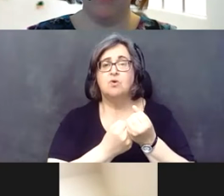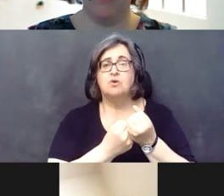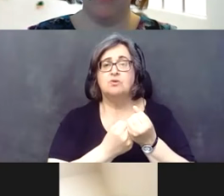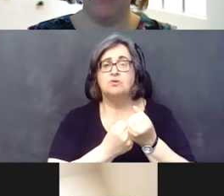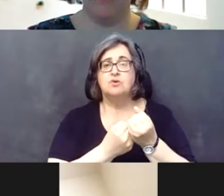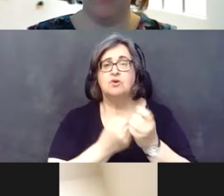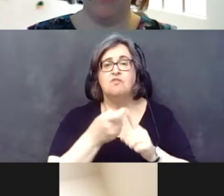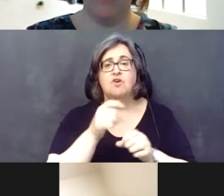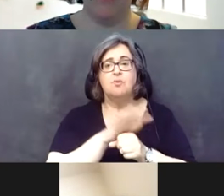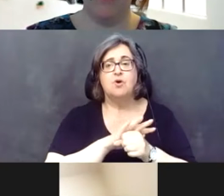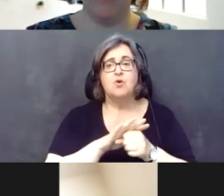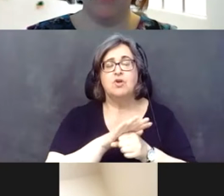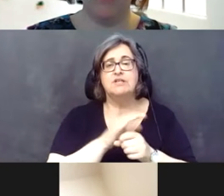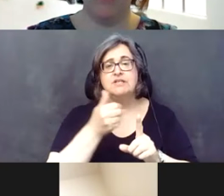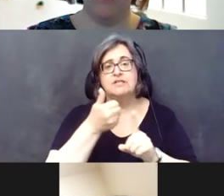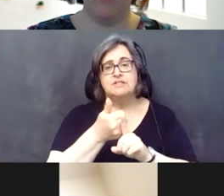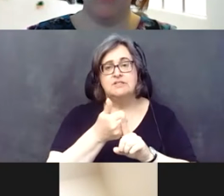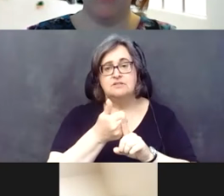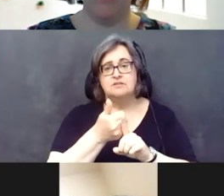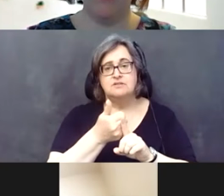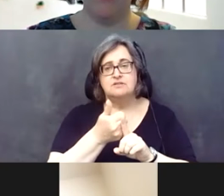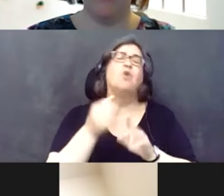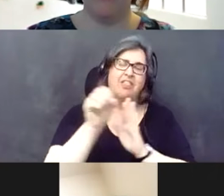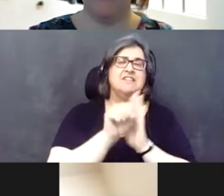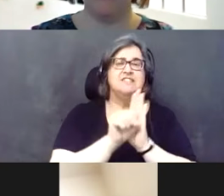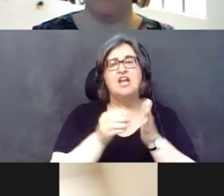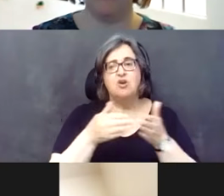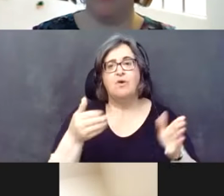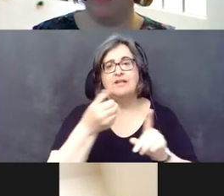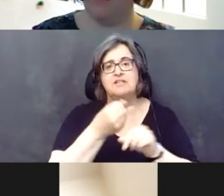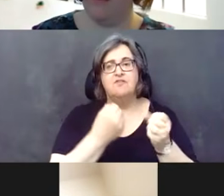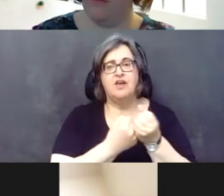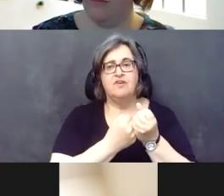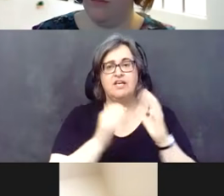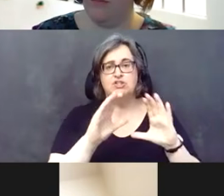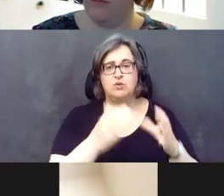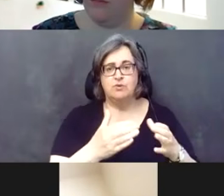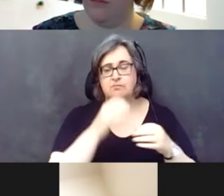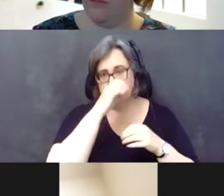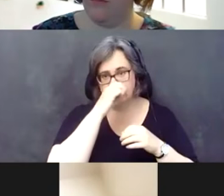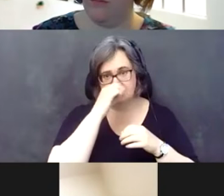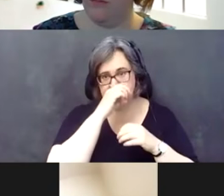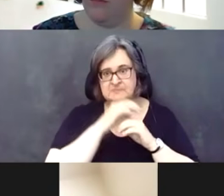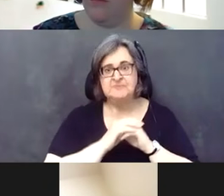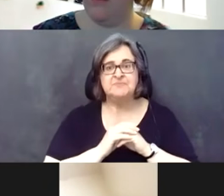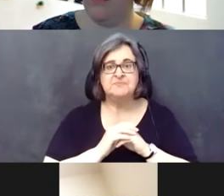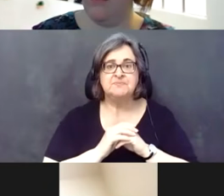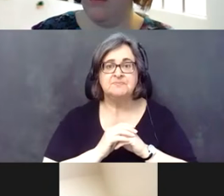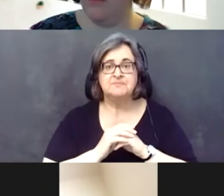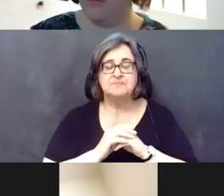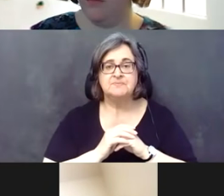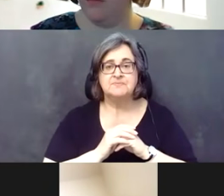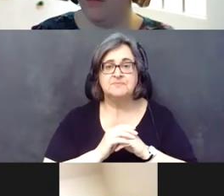the local the statewide self-advocacy group, and